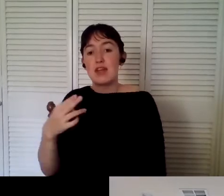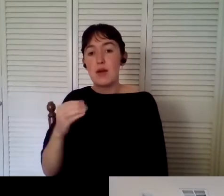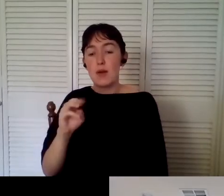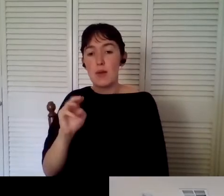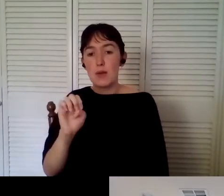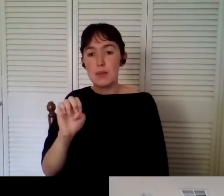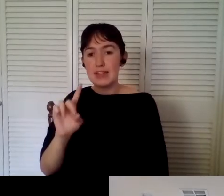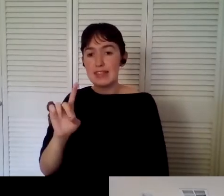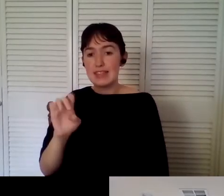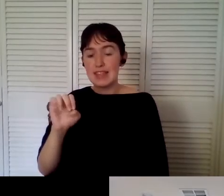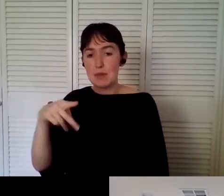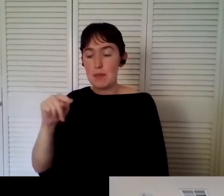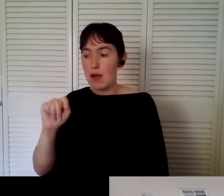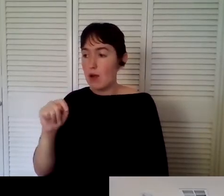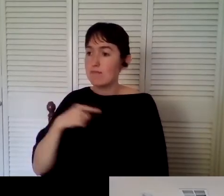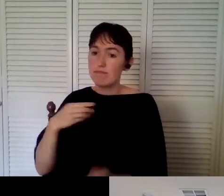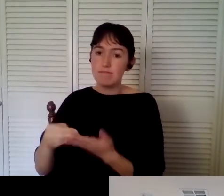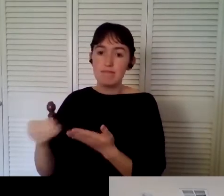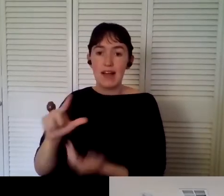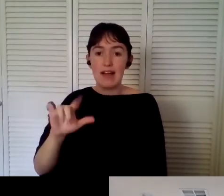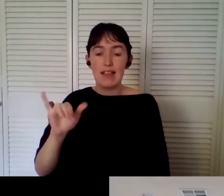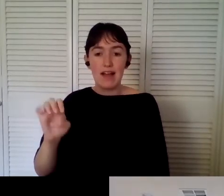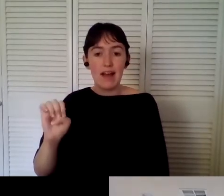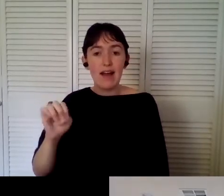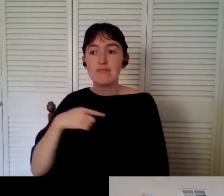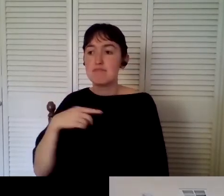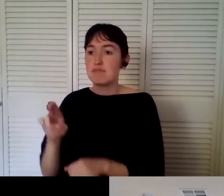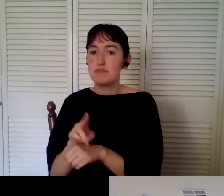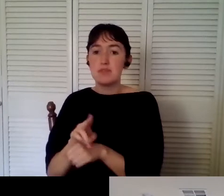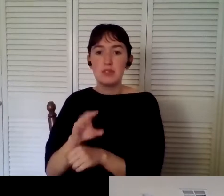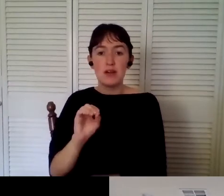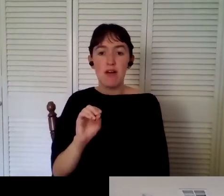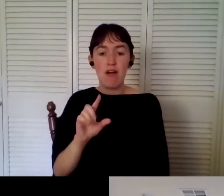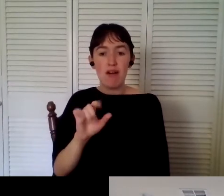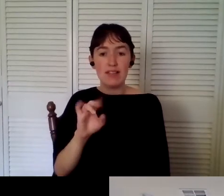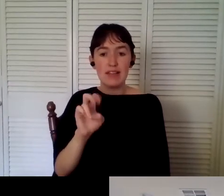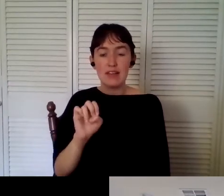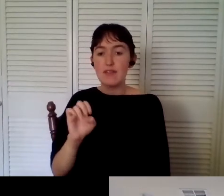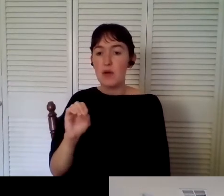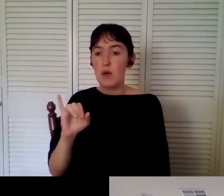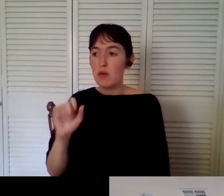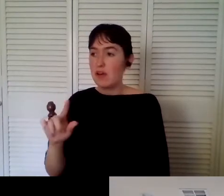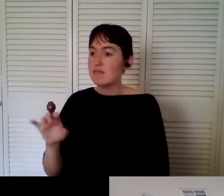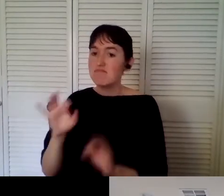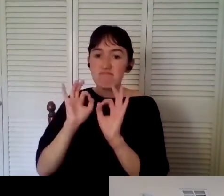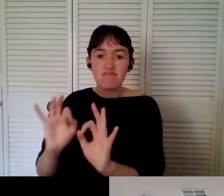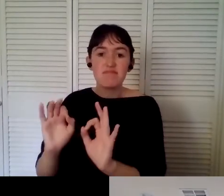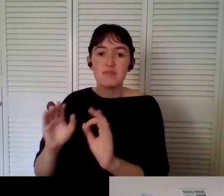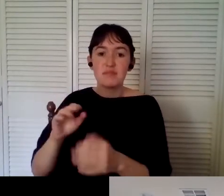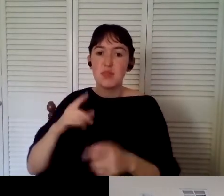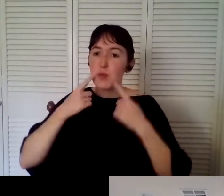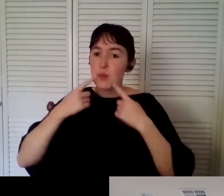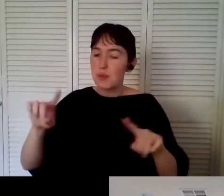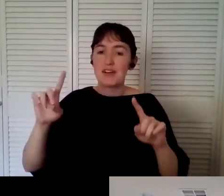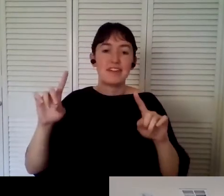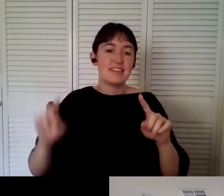So baby steps. The people that came before us were good at what they did,